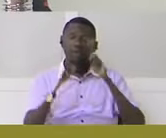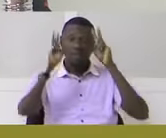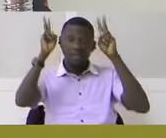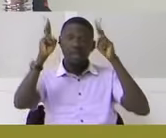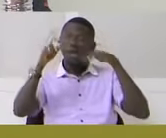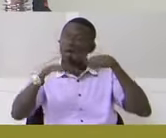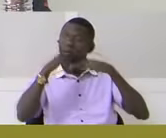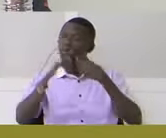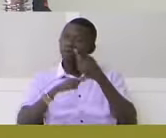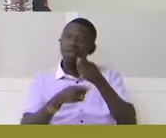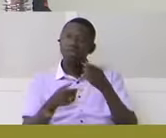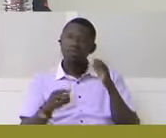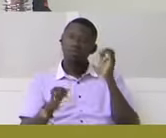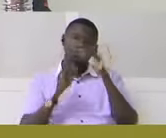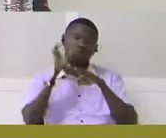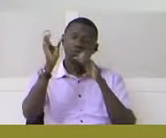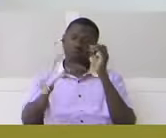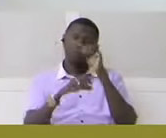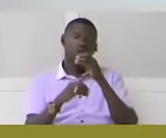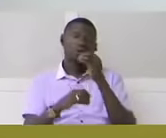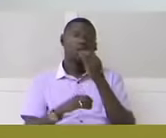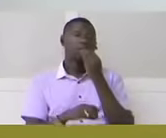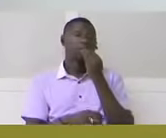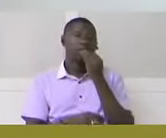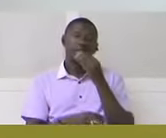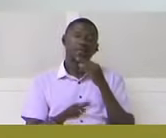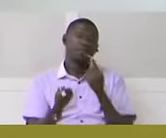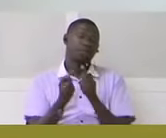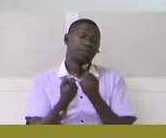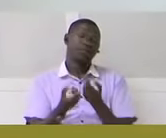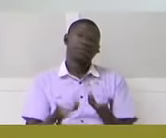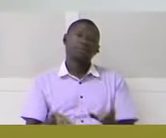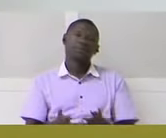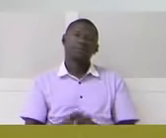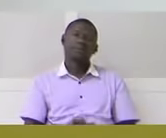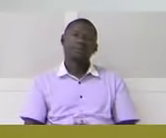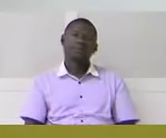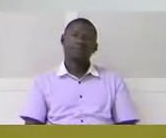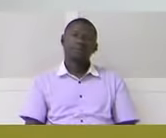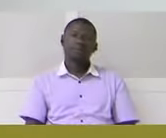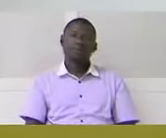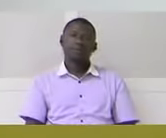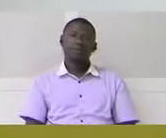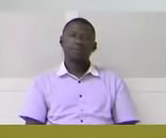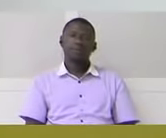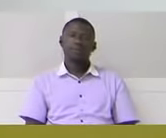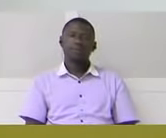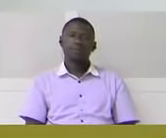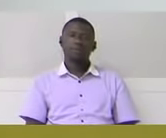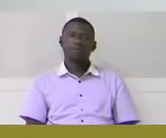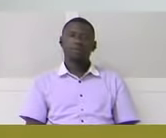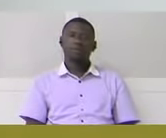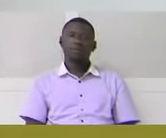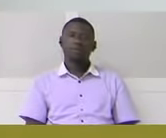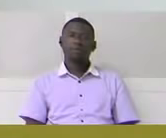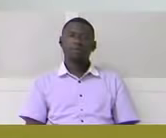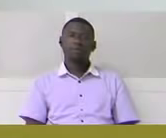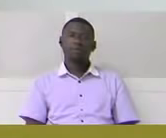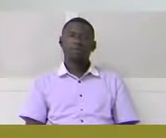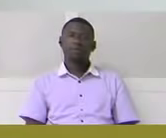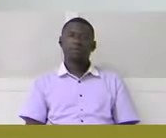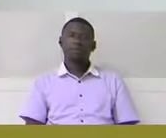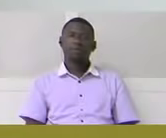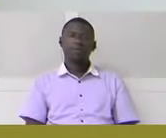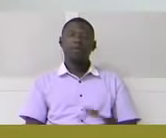itandiko itel mai la lodu la tamandi. It could have been not only the commander. Could have been any other person, different even from the